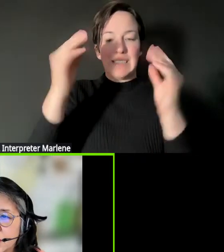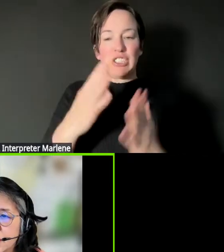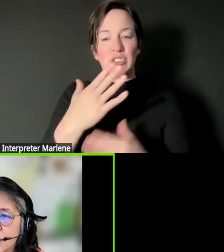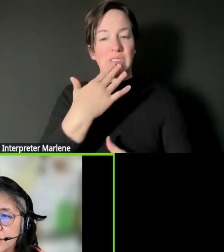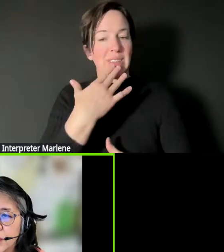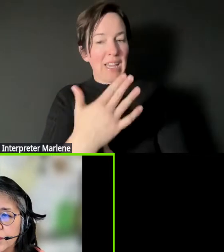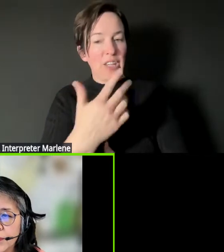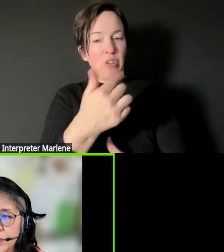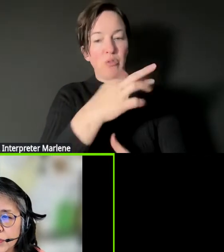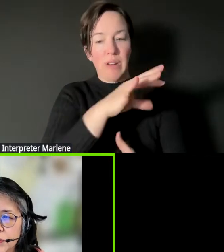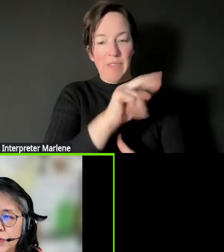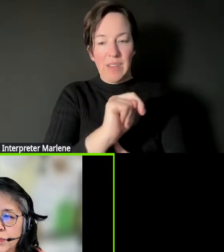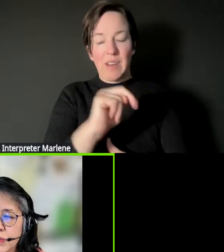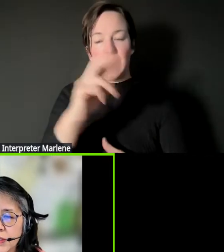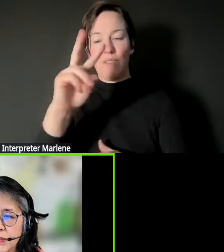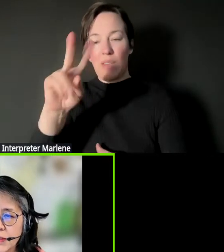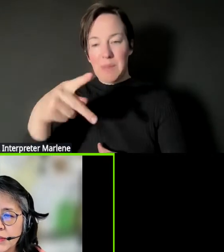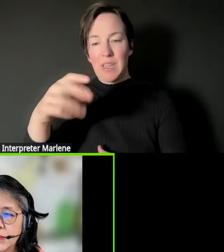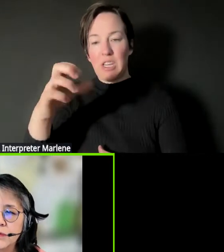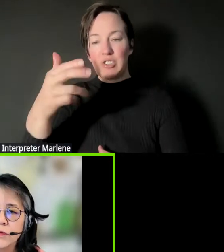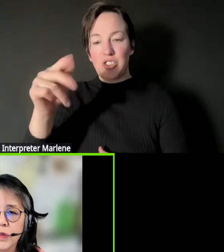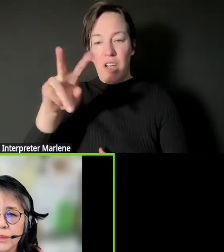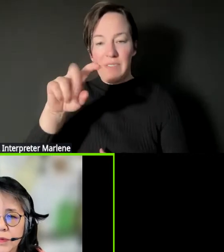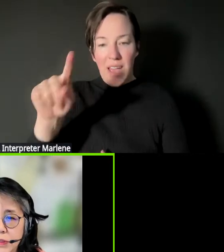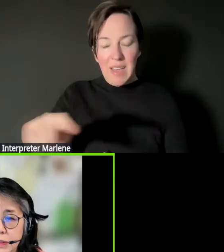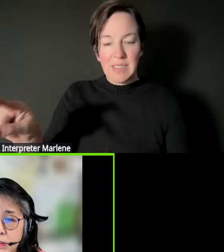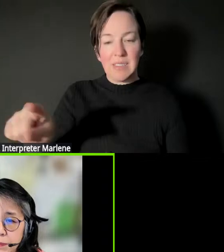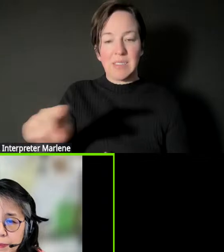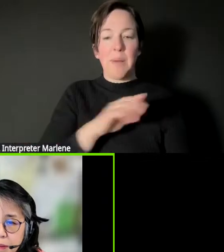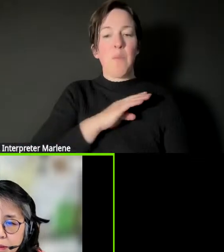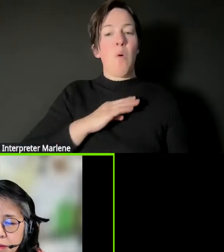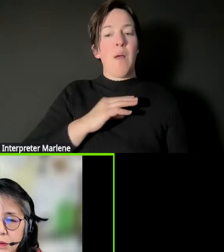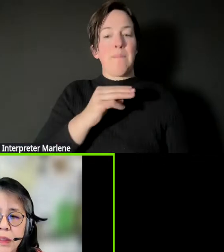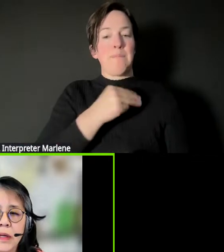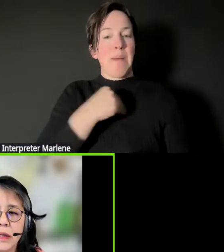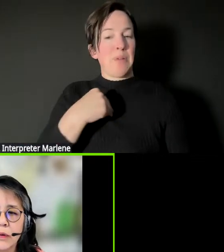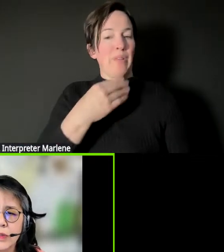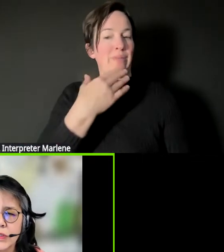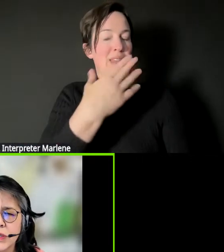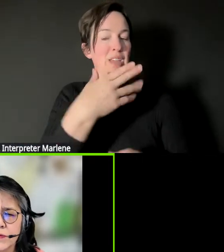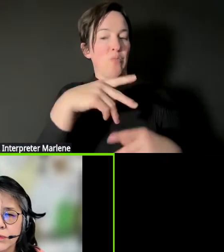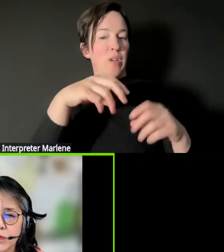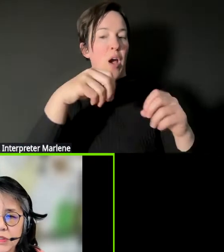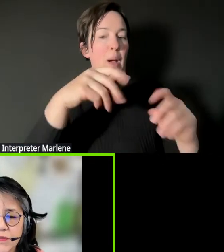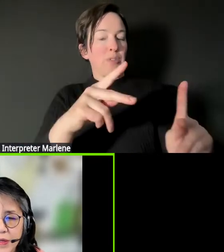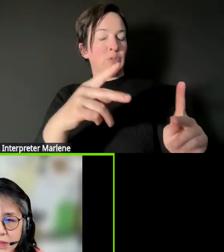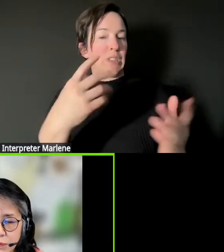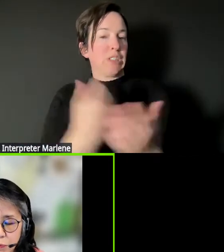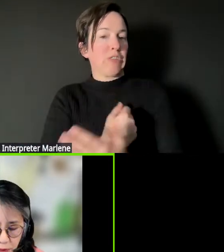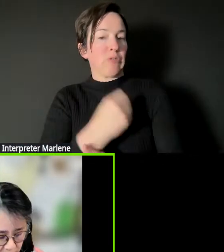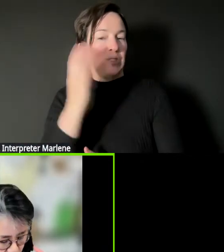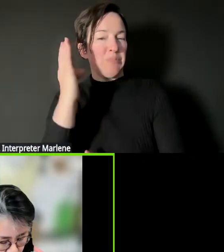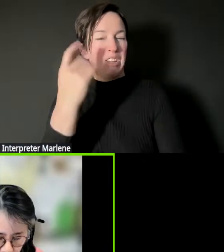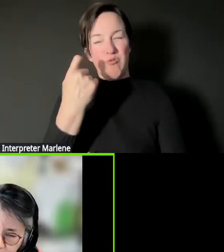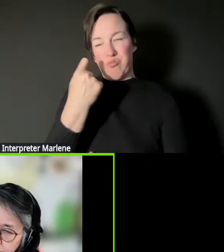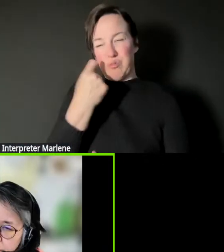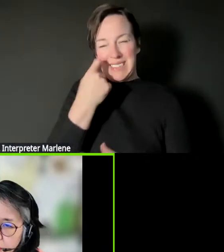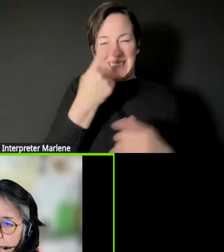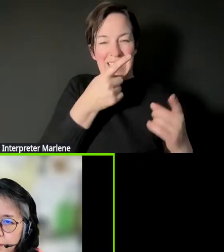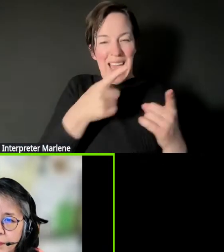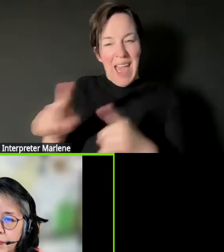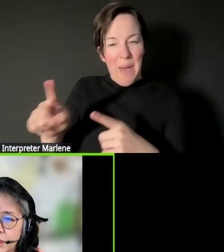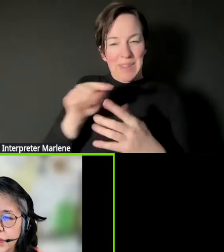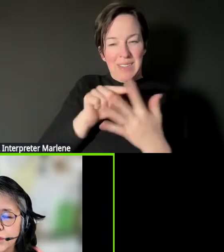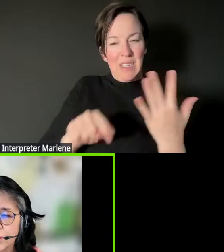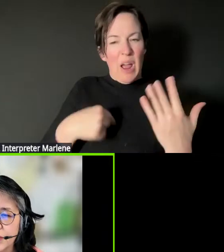Chavez, board members, superintendent, for the opportunity to speak. We just have some recent events that we wanted to share.